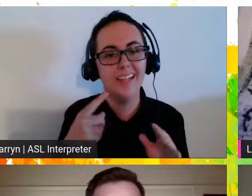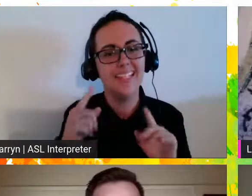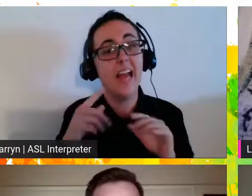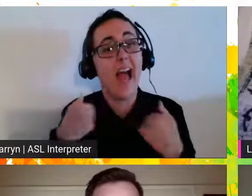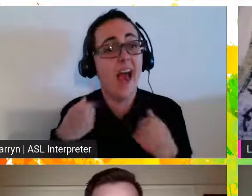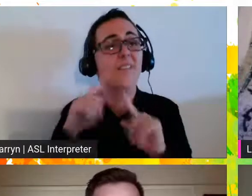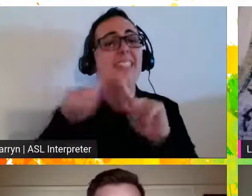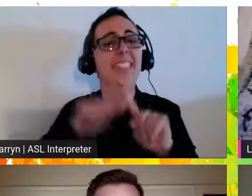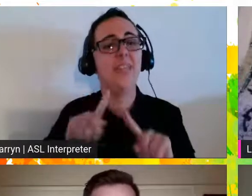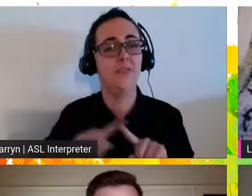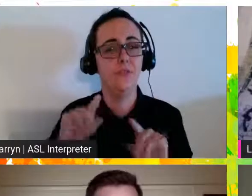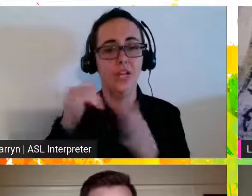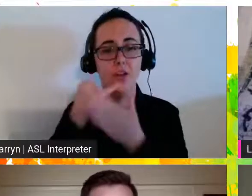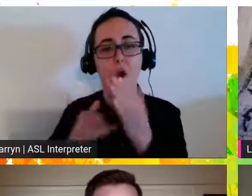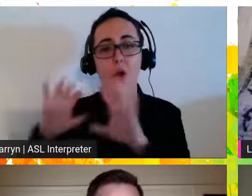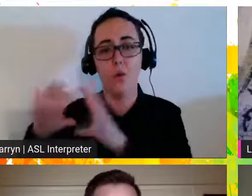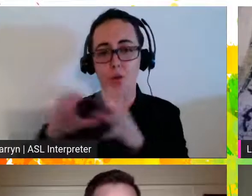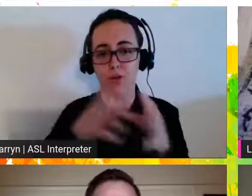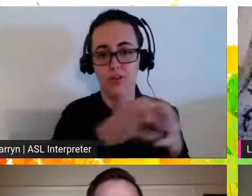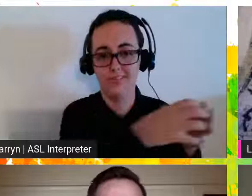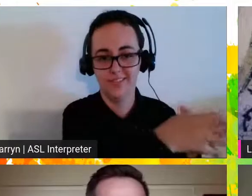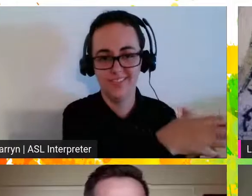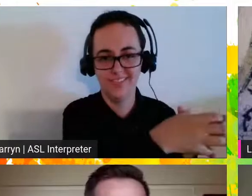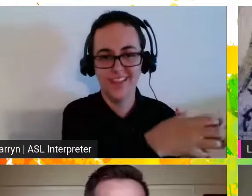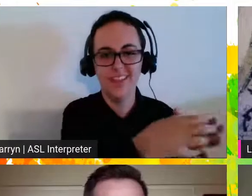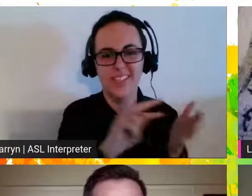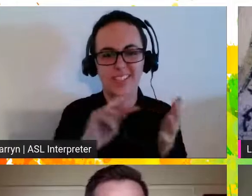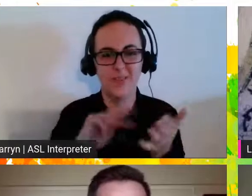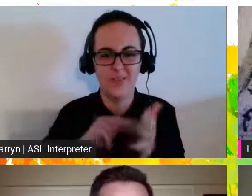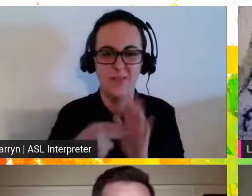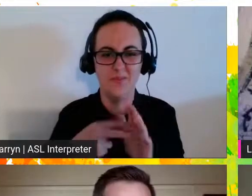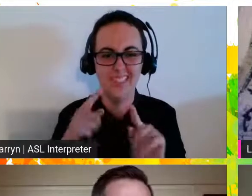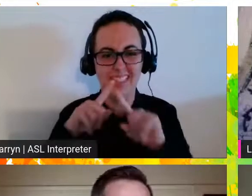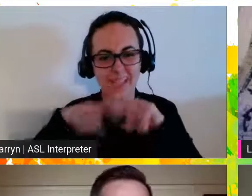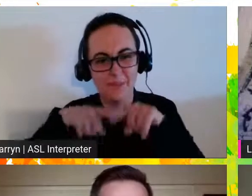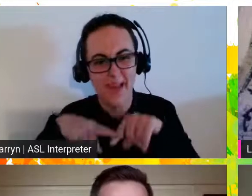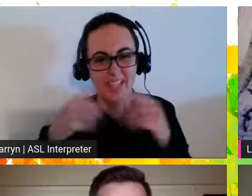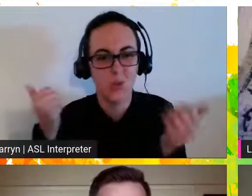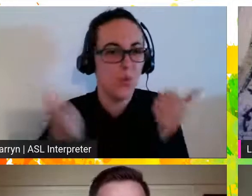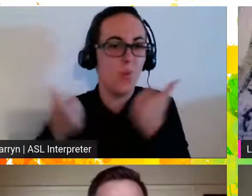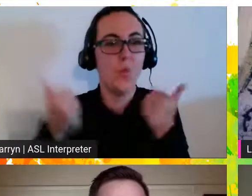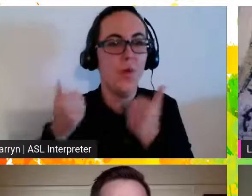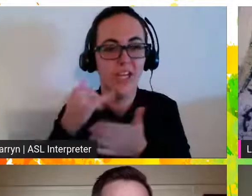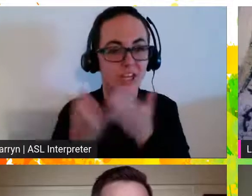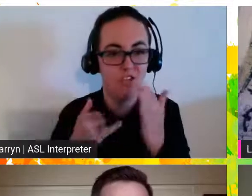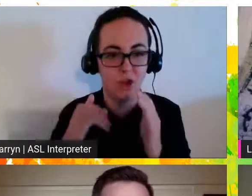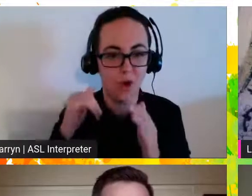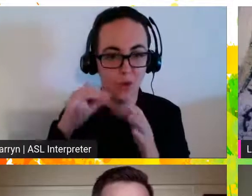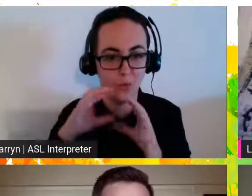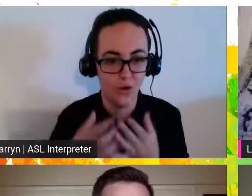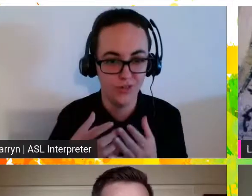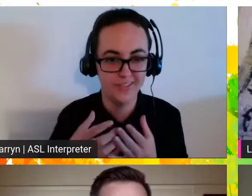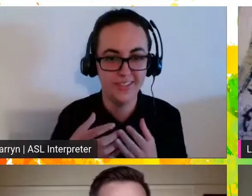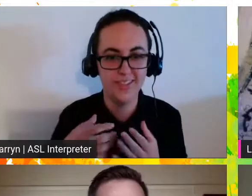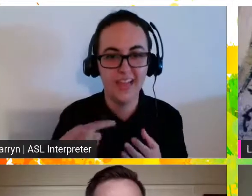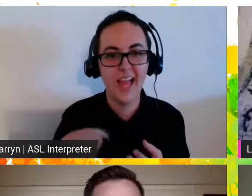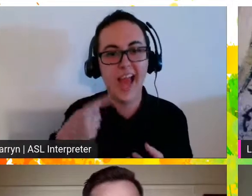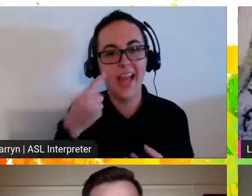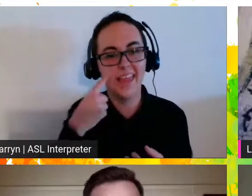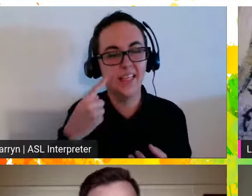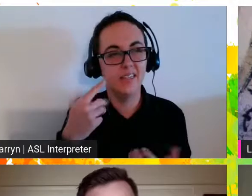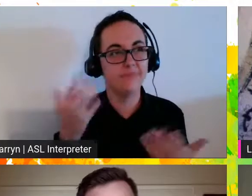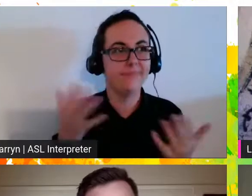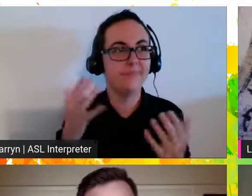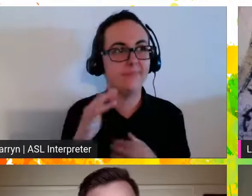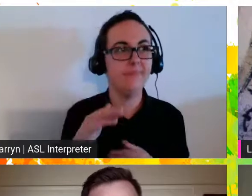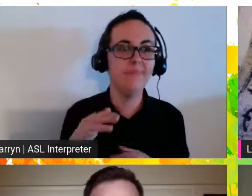So it depends on which avenue of art world they're talking about. I would say the institutional art world, that is the museums,